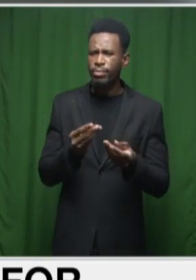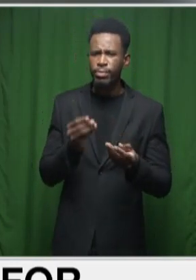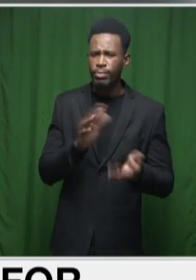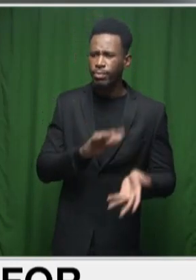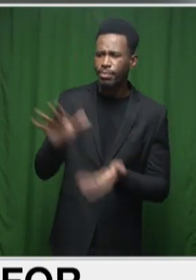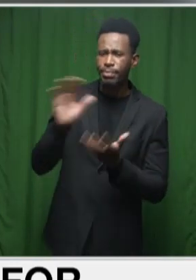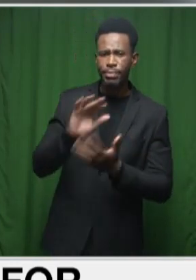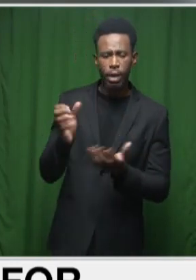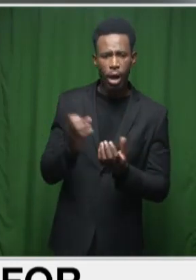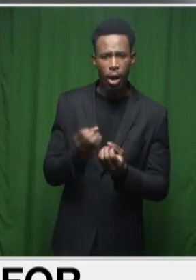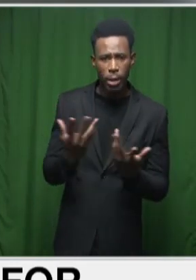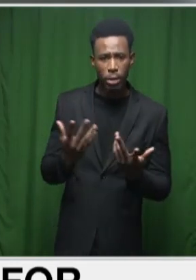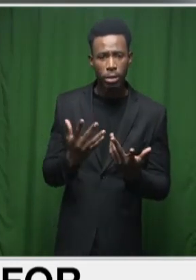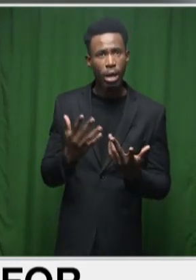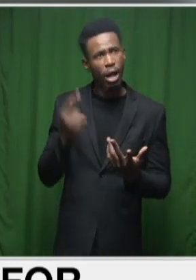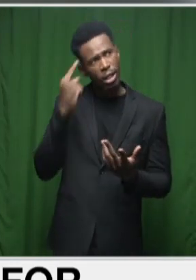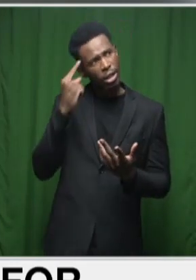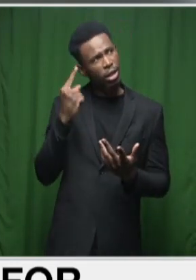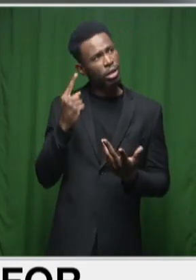like